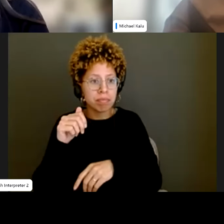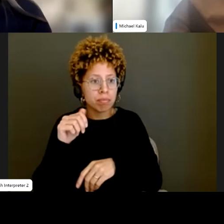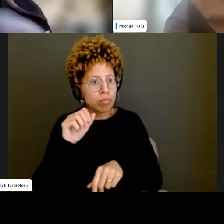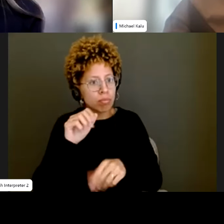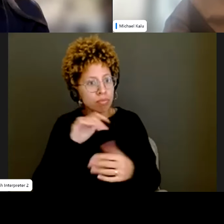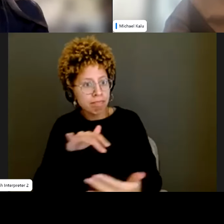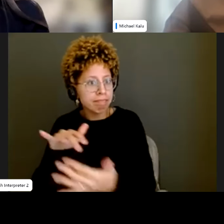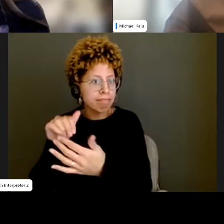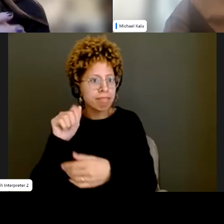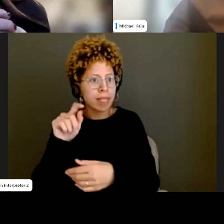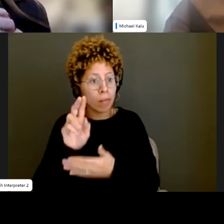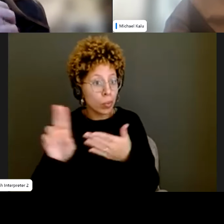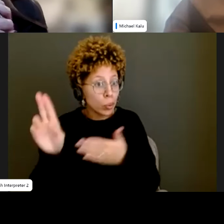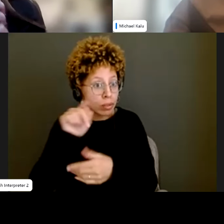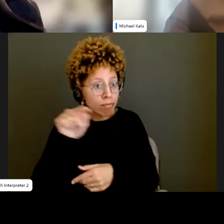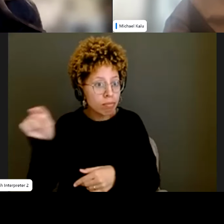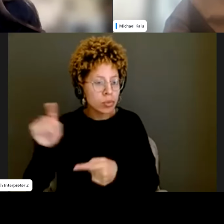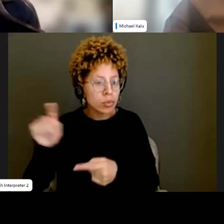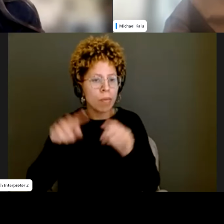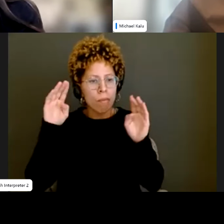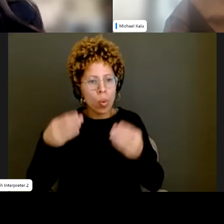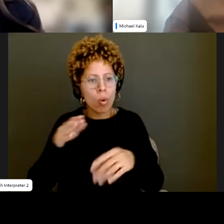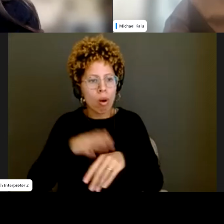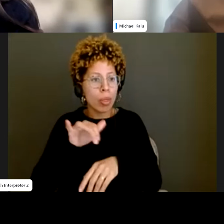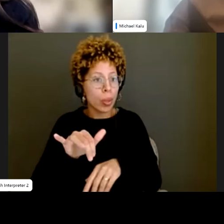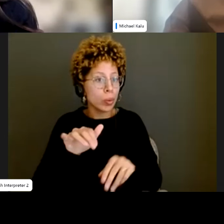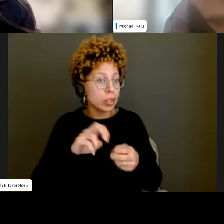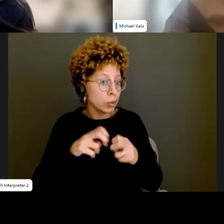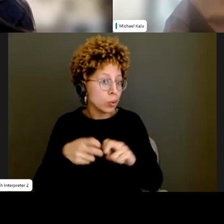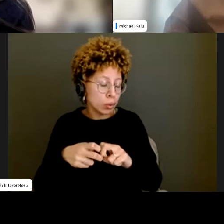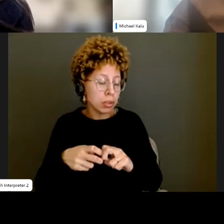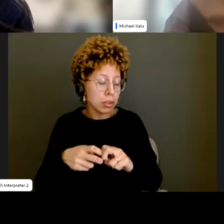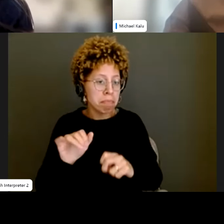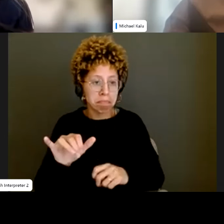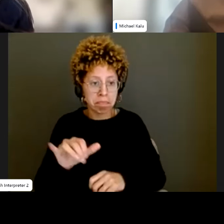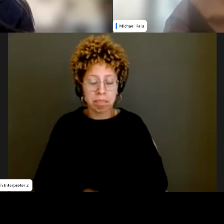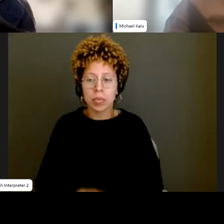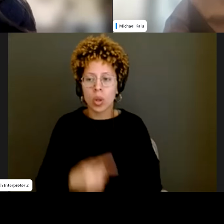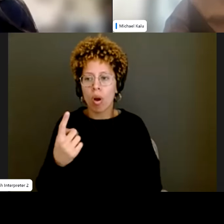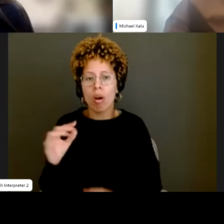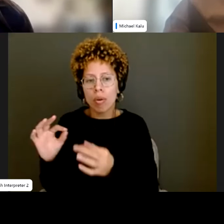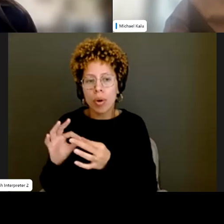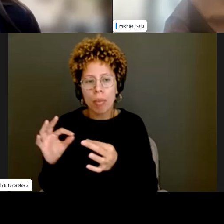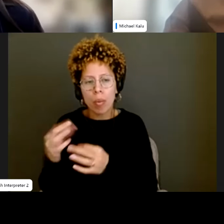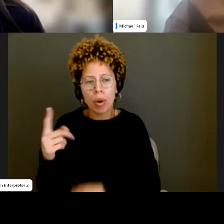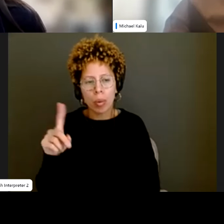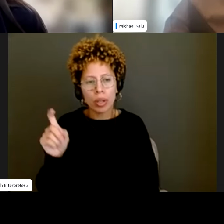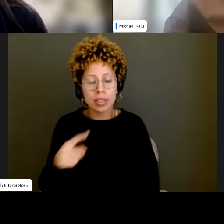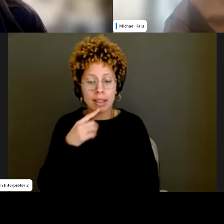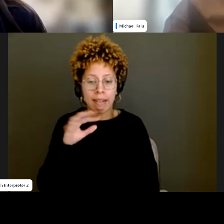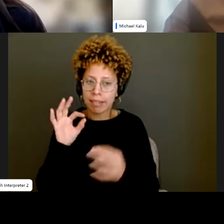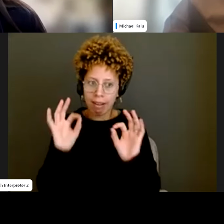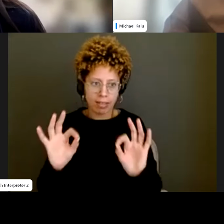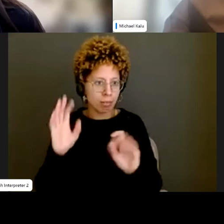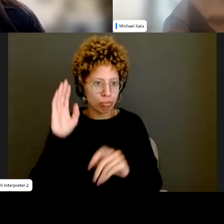address, all different issues around this. There was one comment or question saying that excellent presentation, so thank